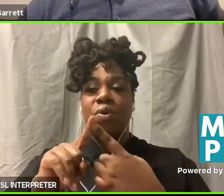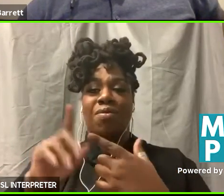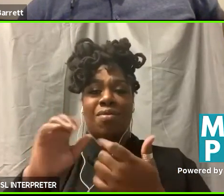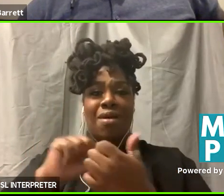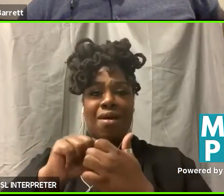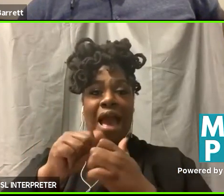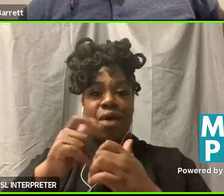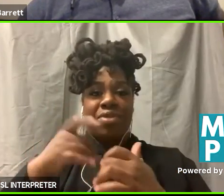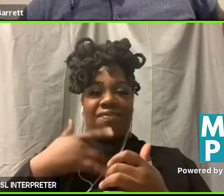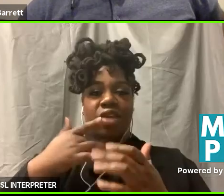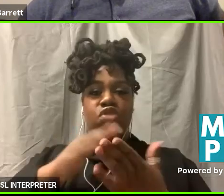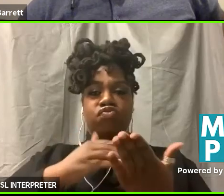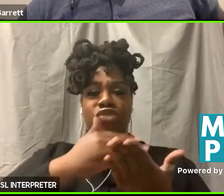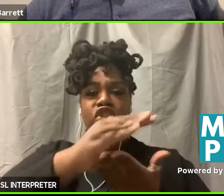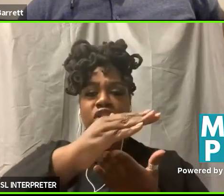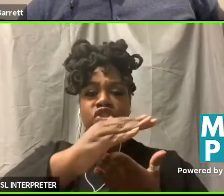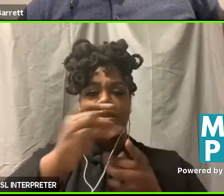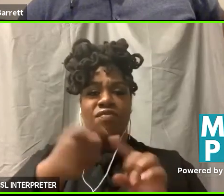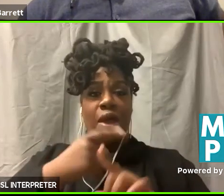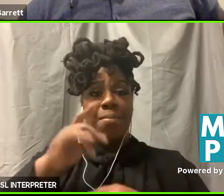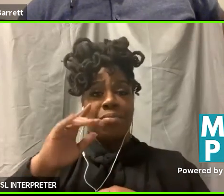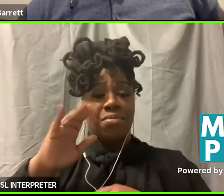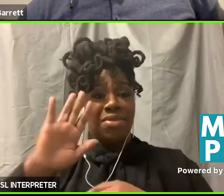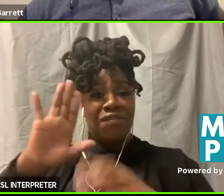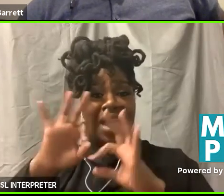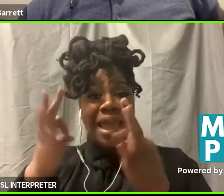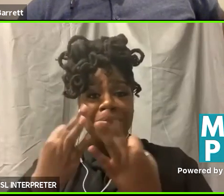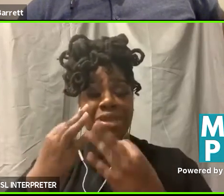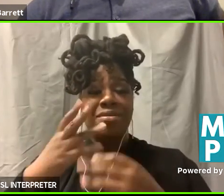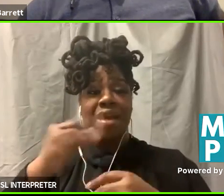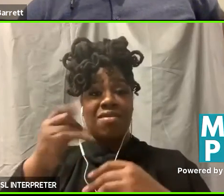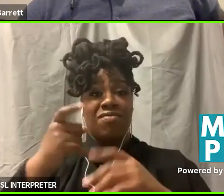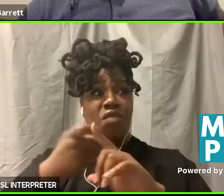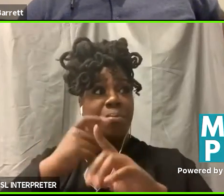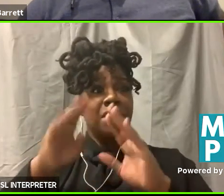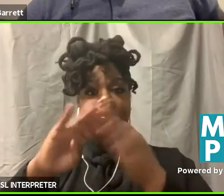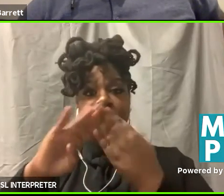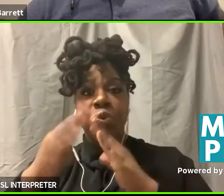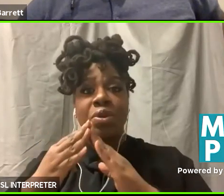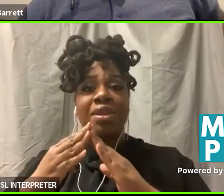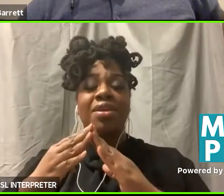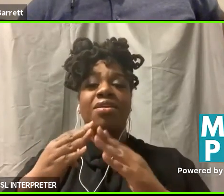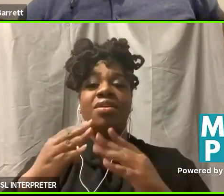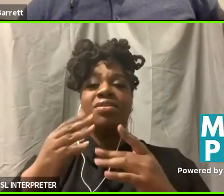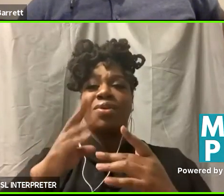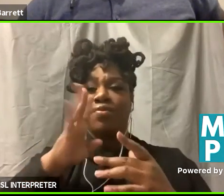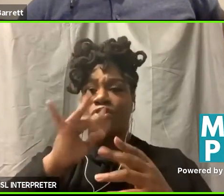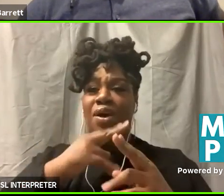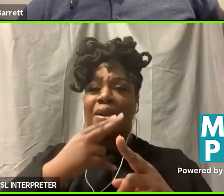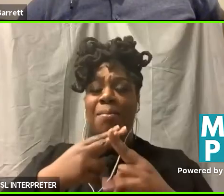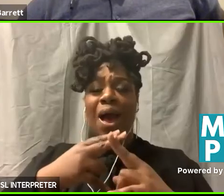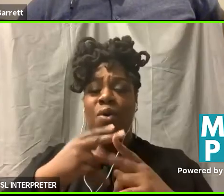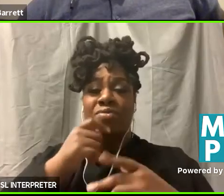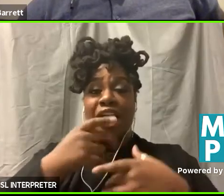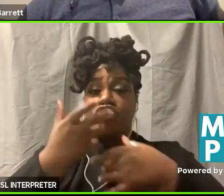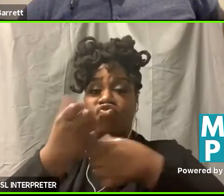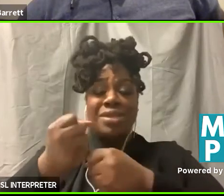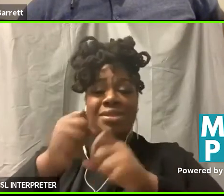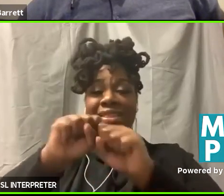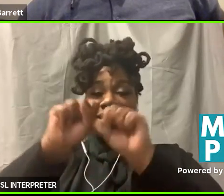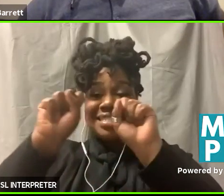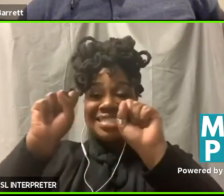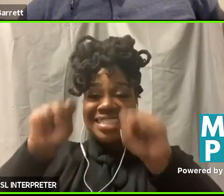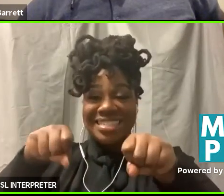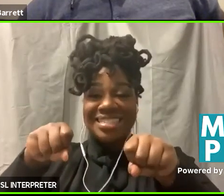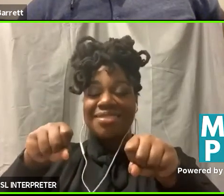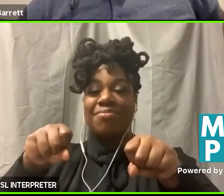from their loved ones and communities. So if we're talking about sort of distrust in the system and the inherent